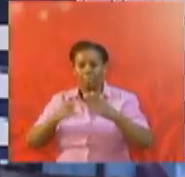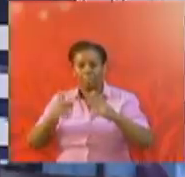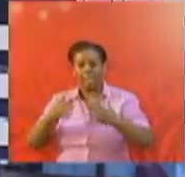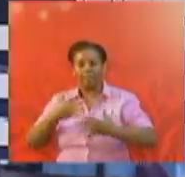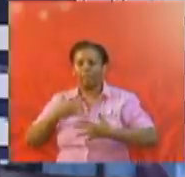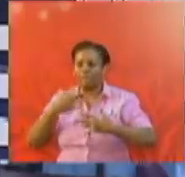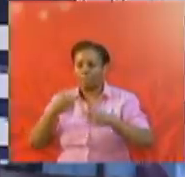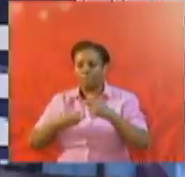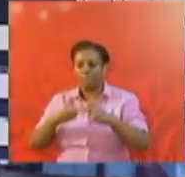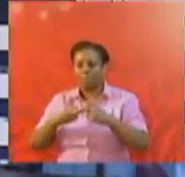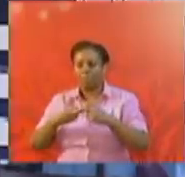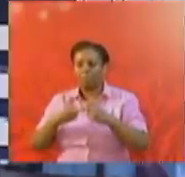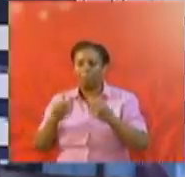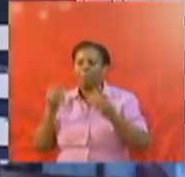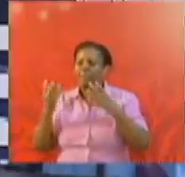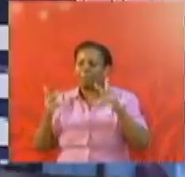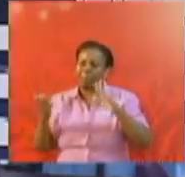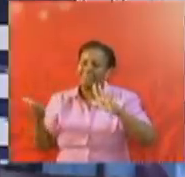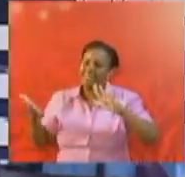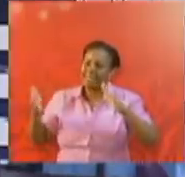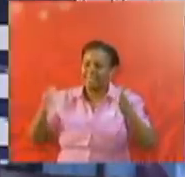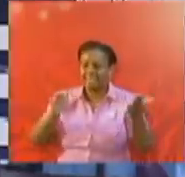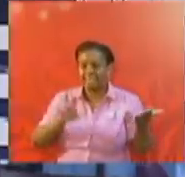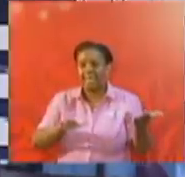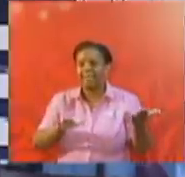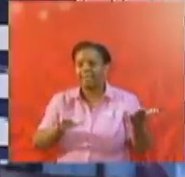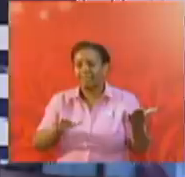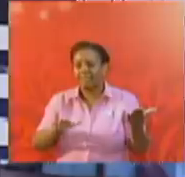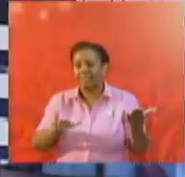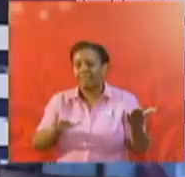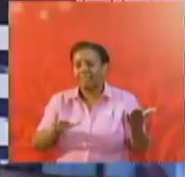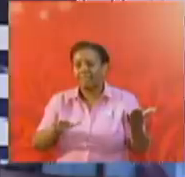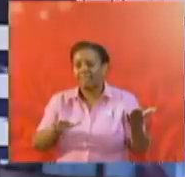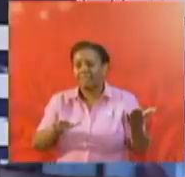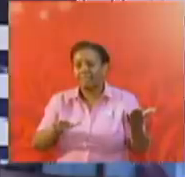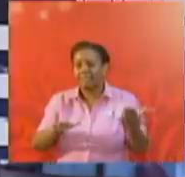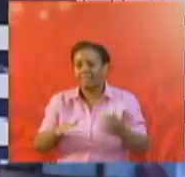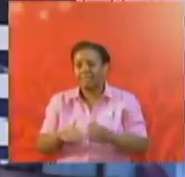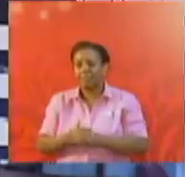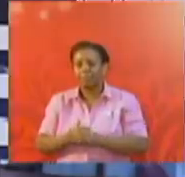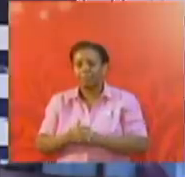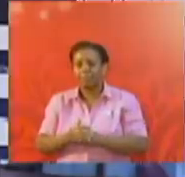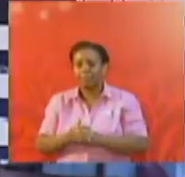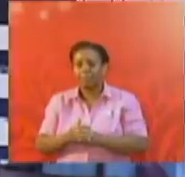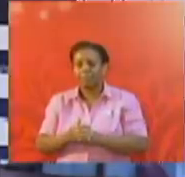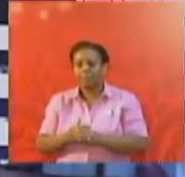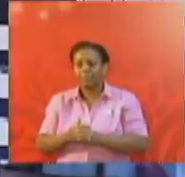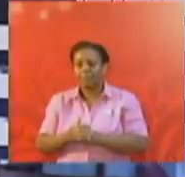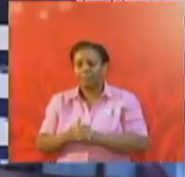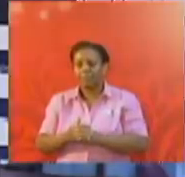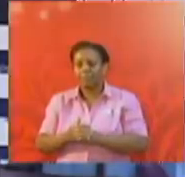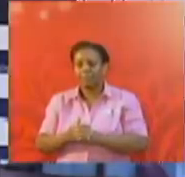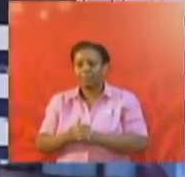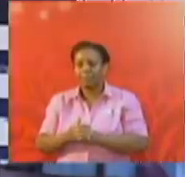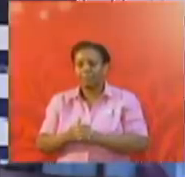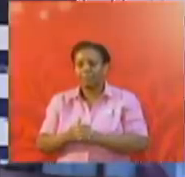rate is around the same level as the ARDS. ARDS does have a